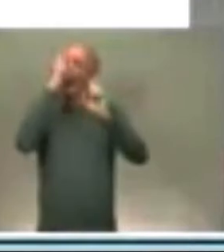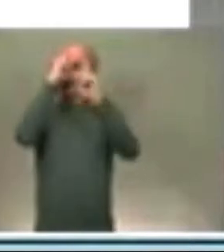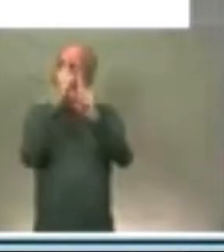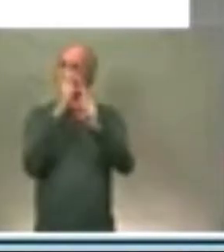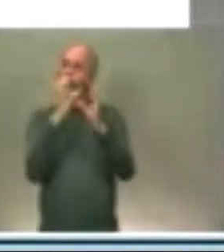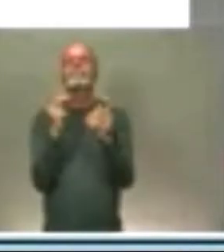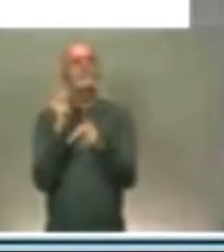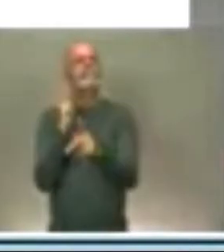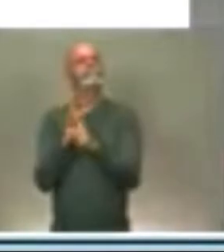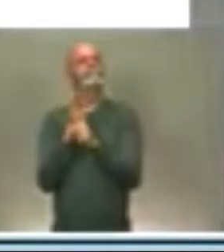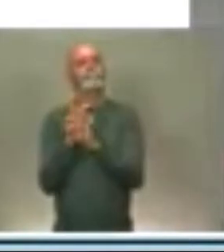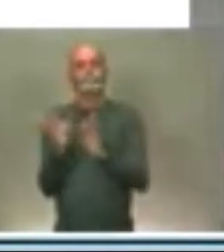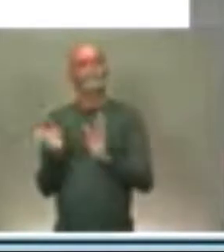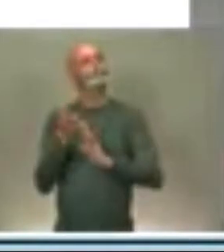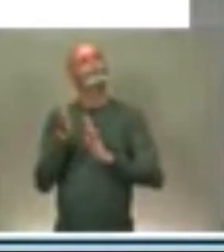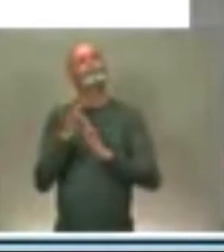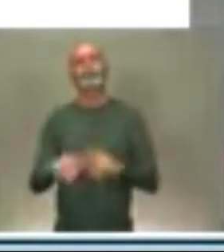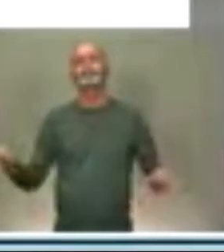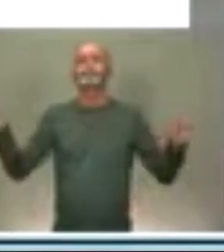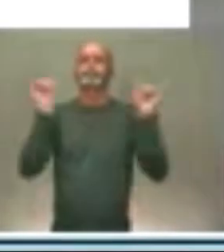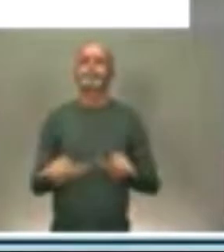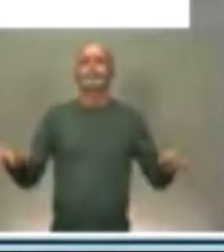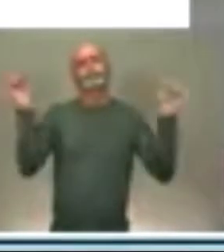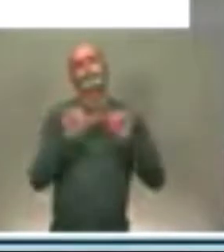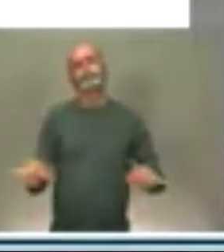operating and open as normally as possible.